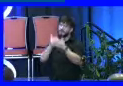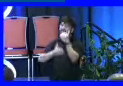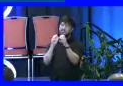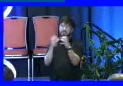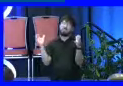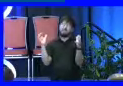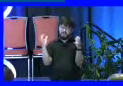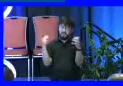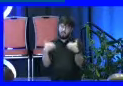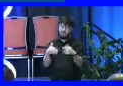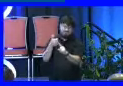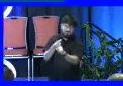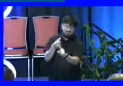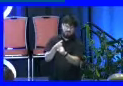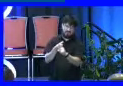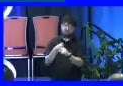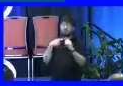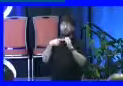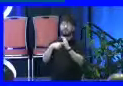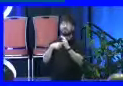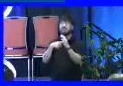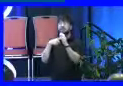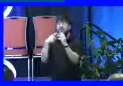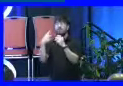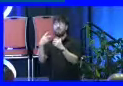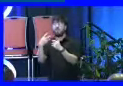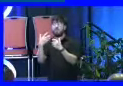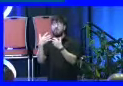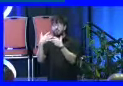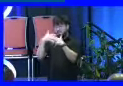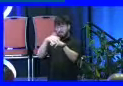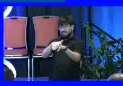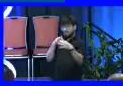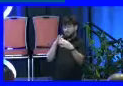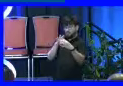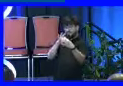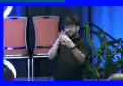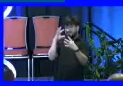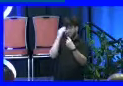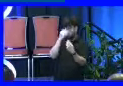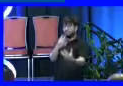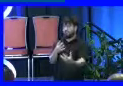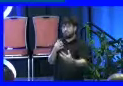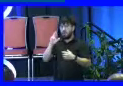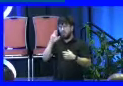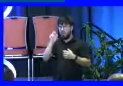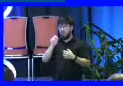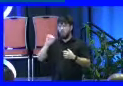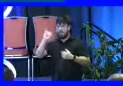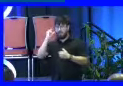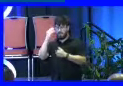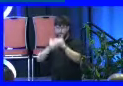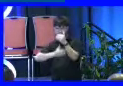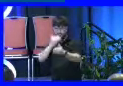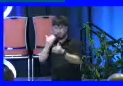and of itself, such as maybe integrating a release of information or ROI process